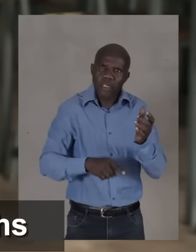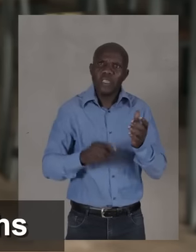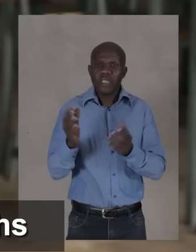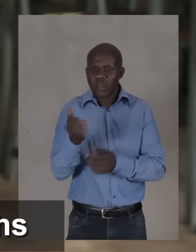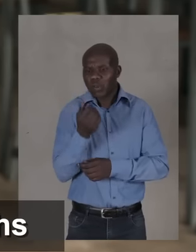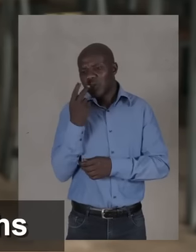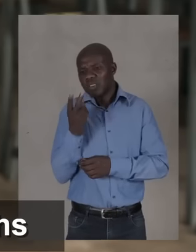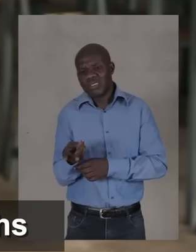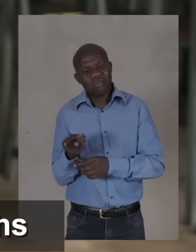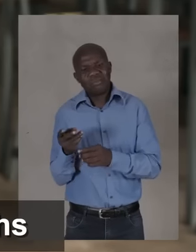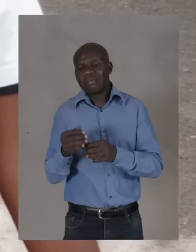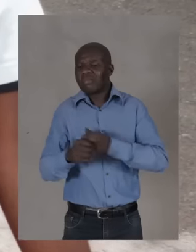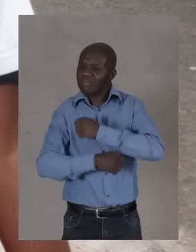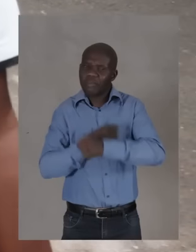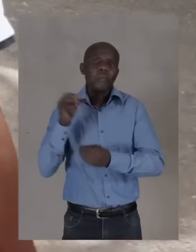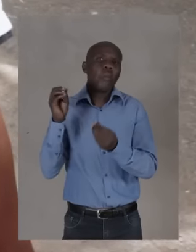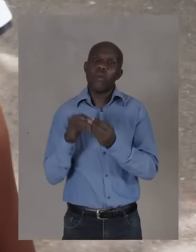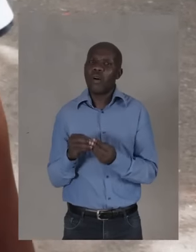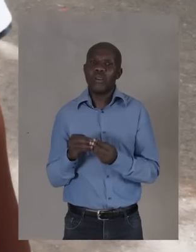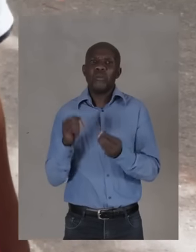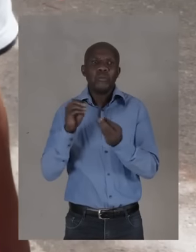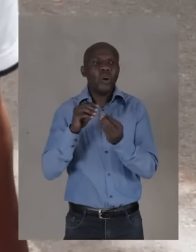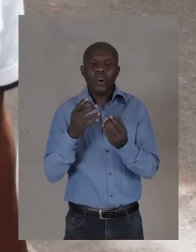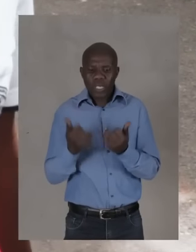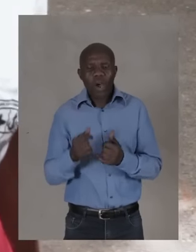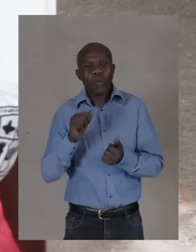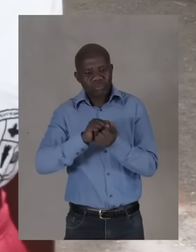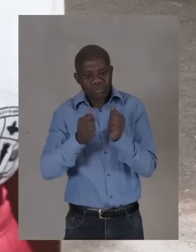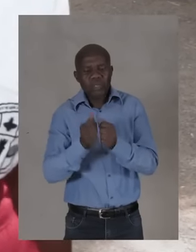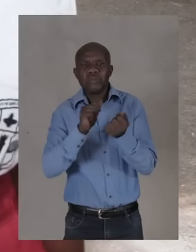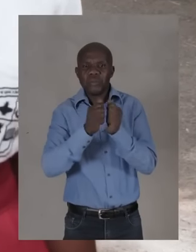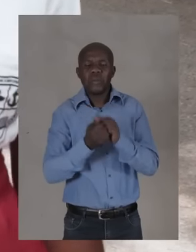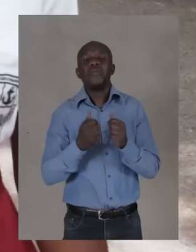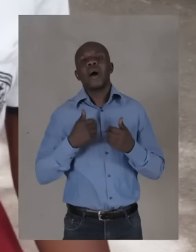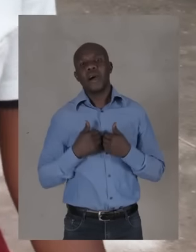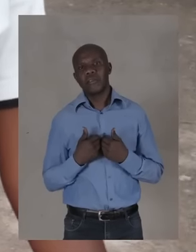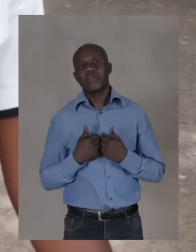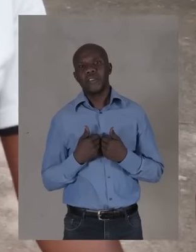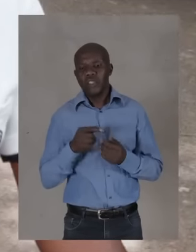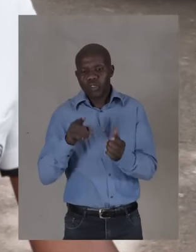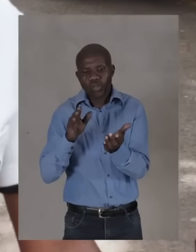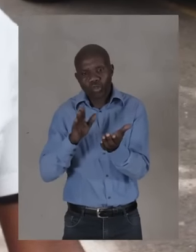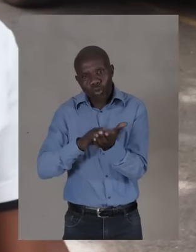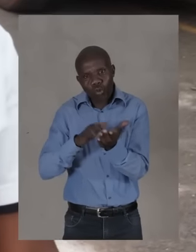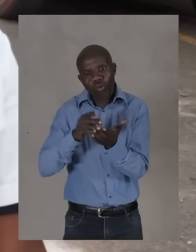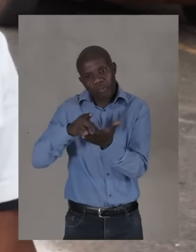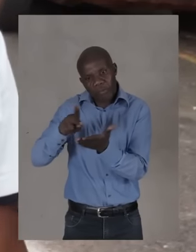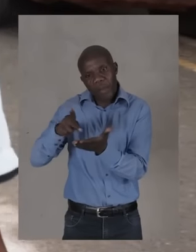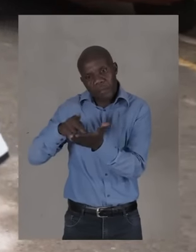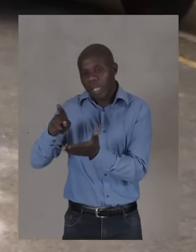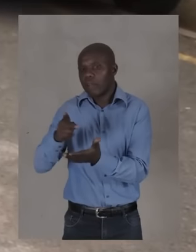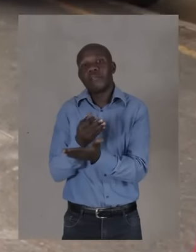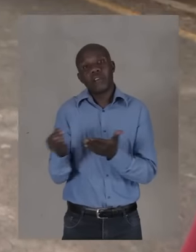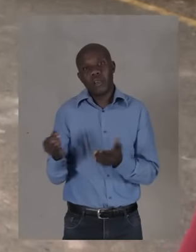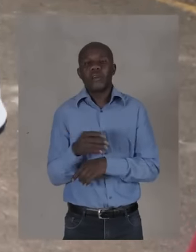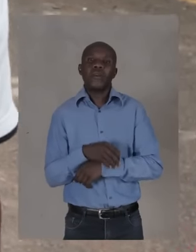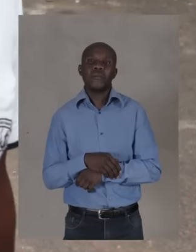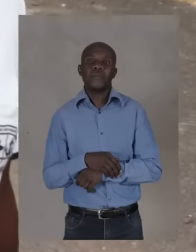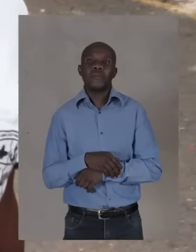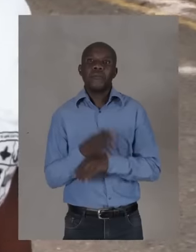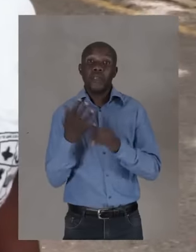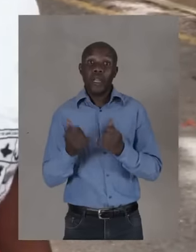or 4 siva kala paid bueno so enzo kondo ngala ma difficulties kuti va paying for